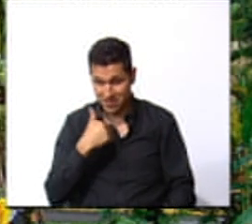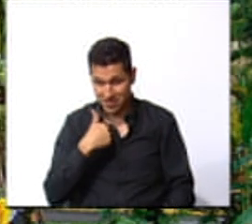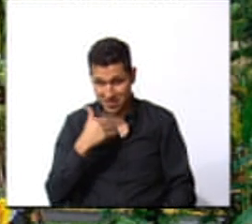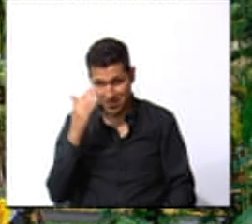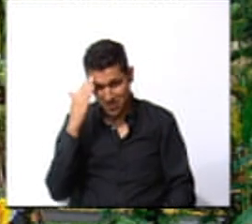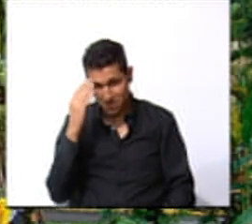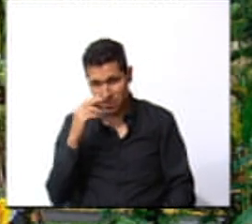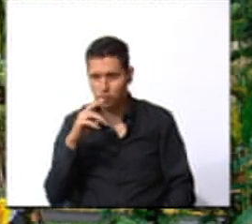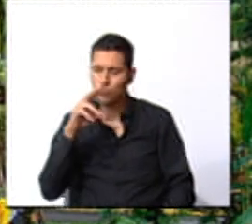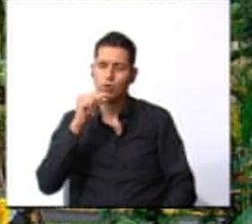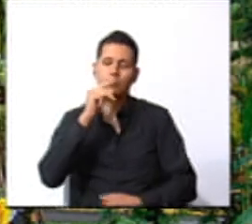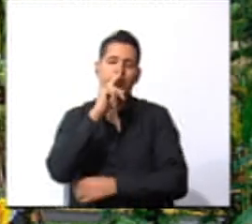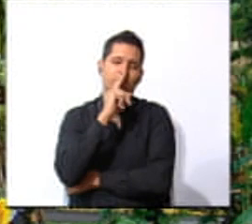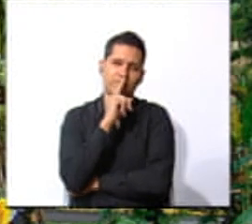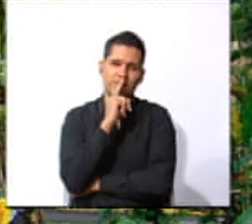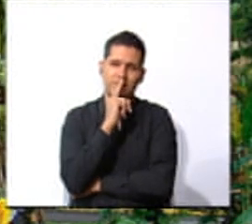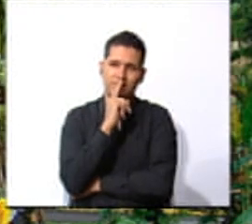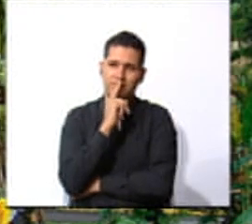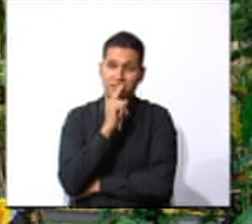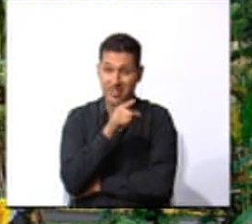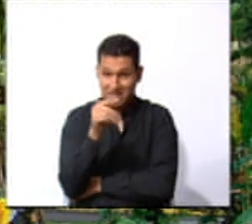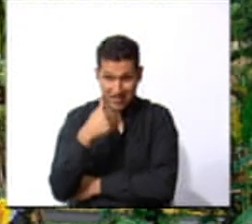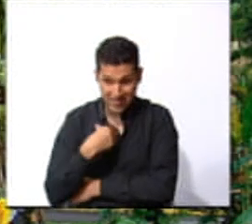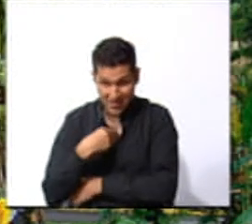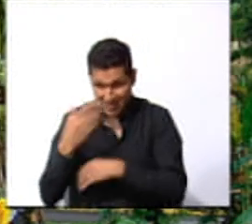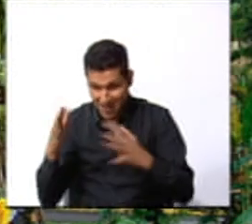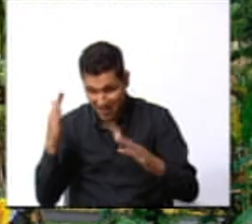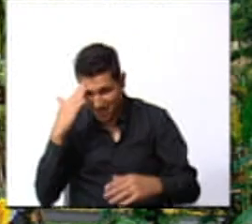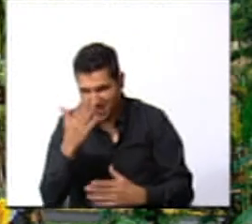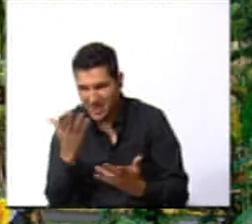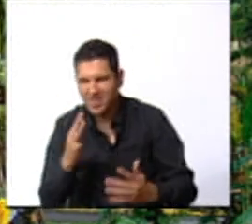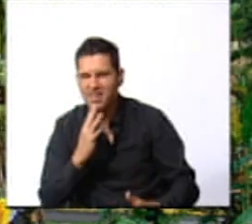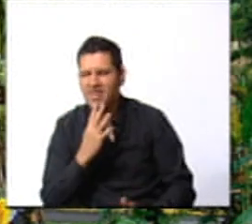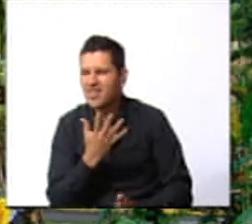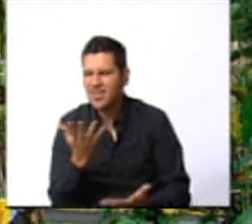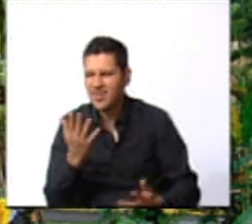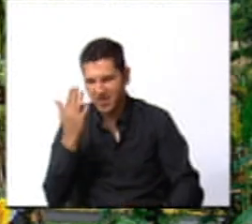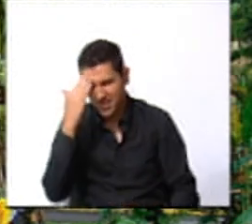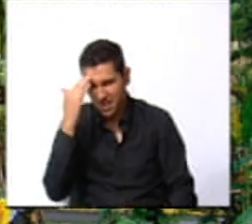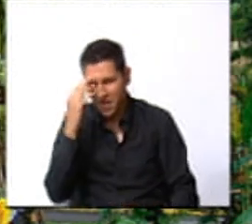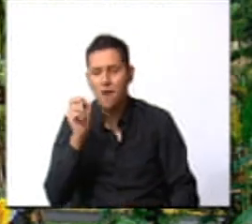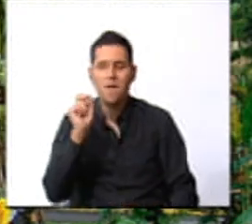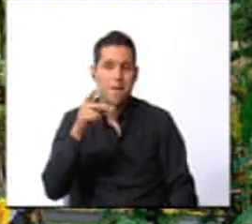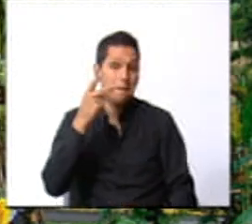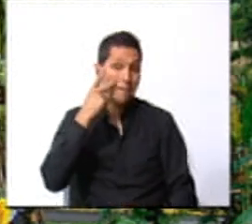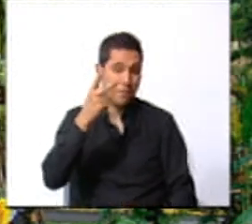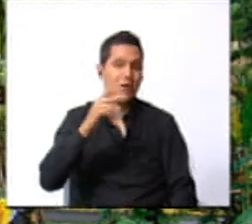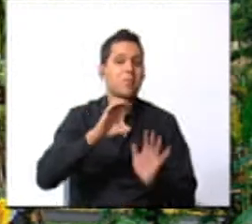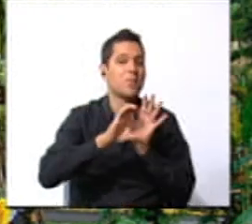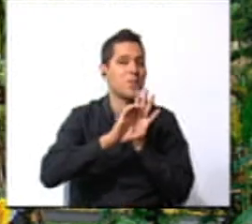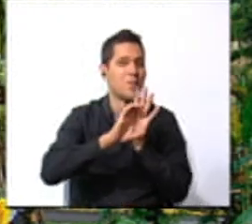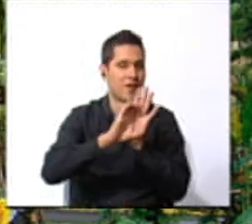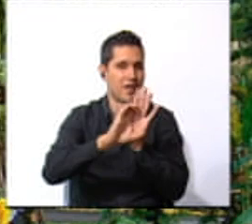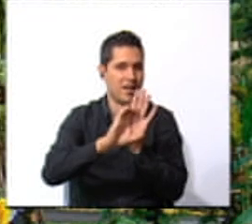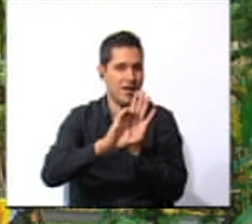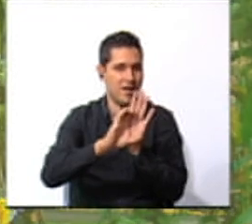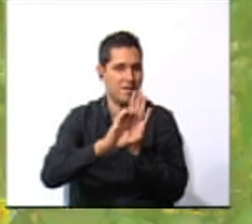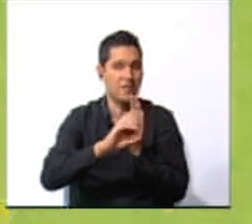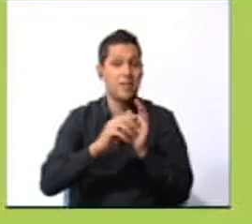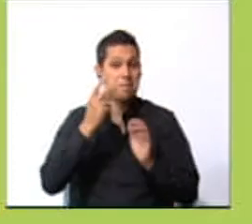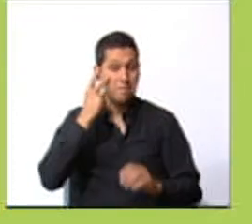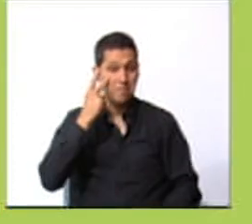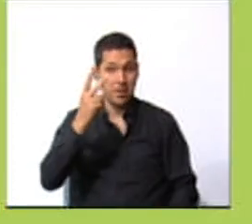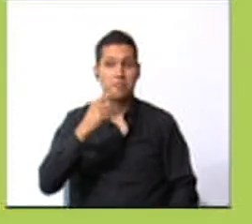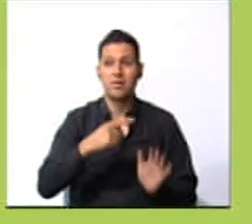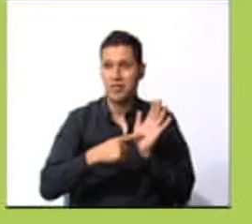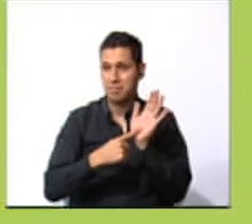No. Did you get? No? Okay, let's see an example. Let's see the presentation